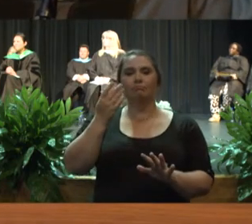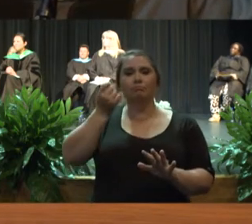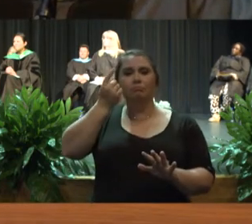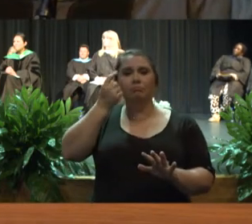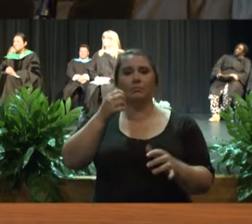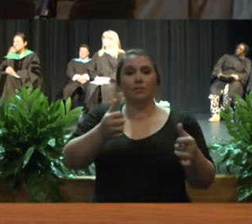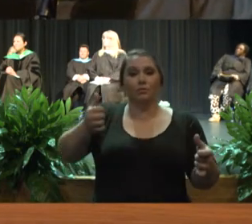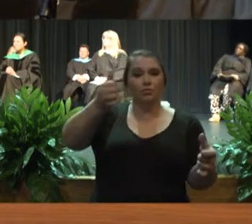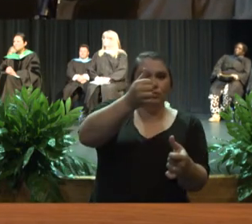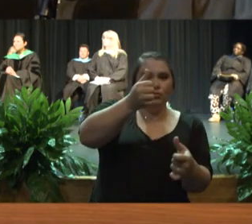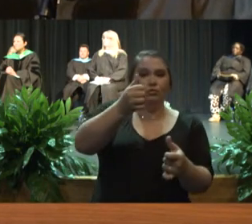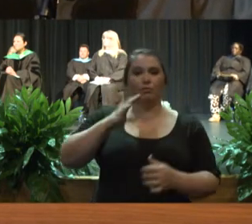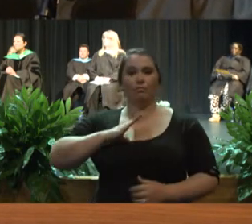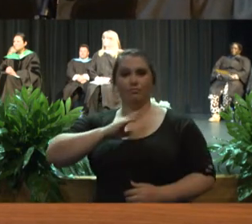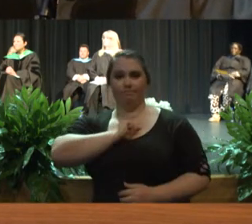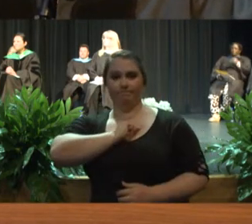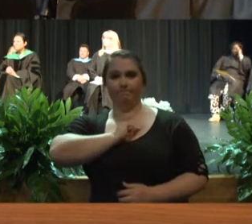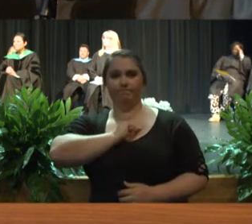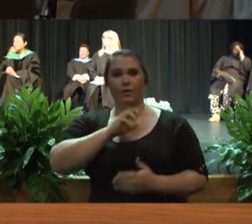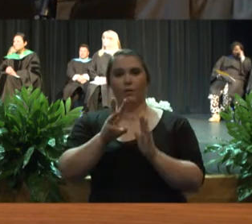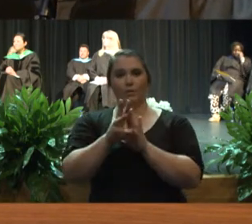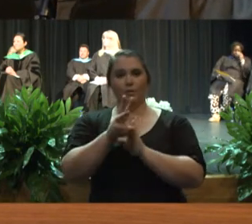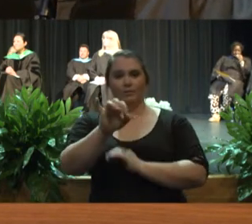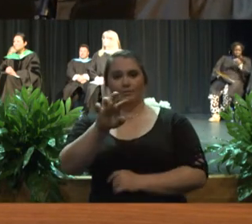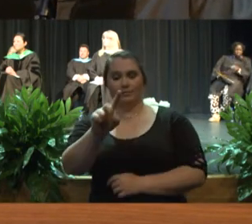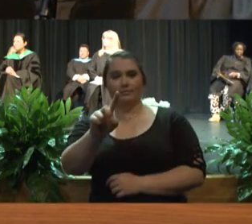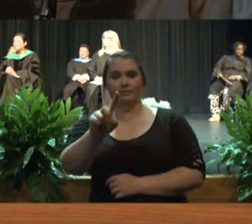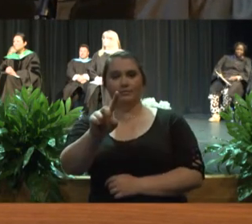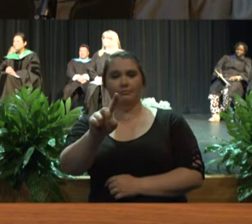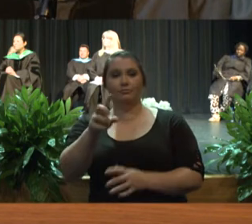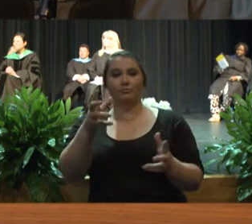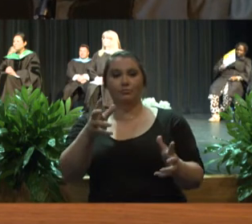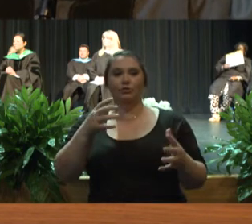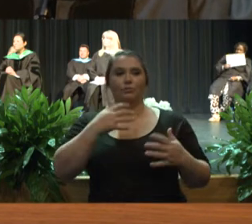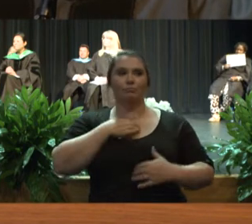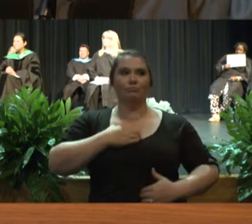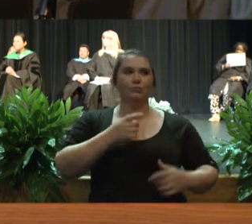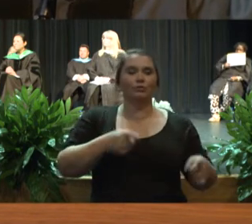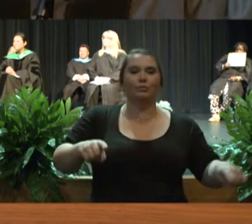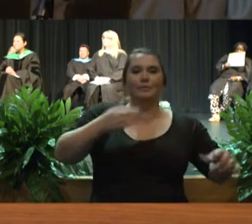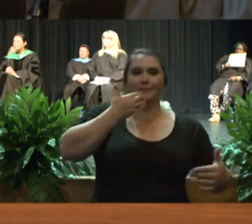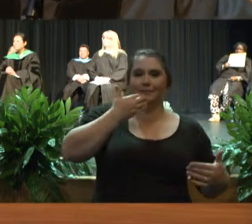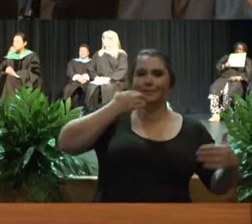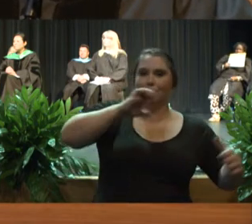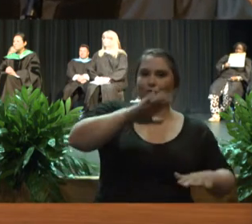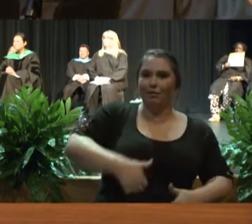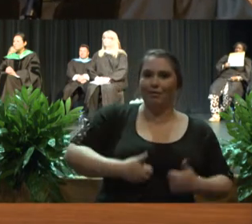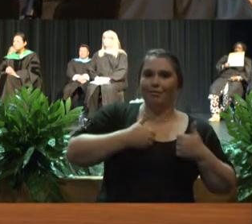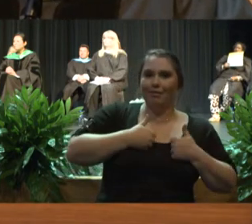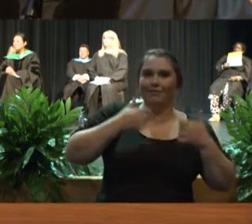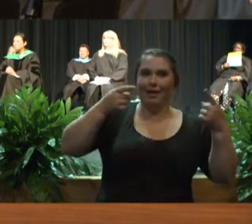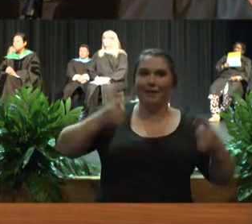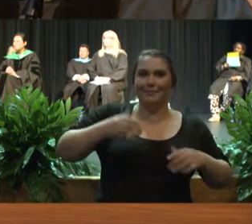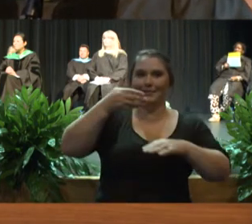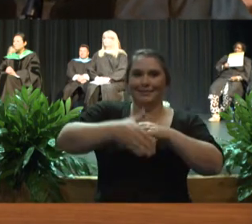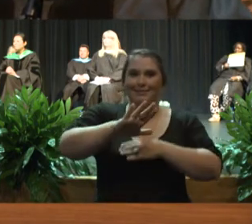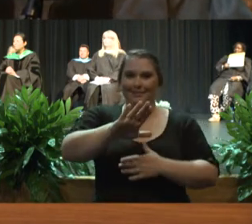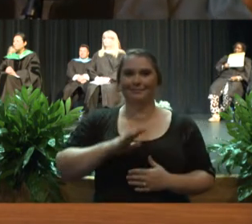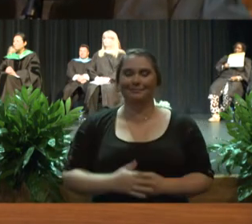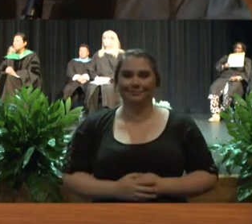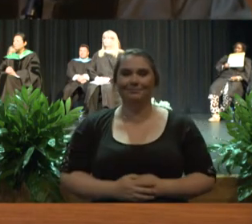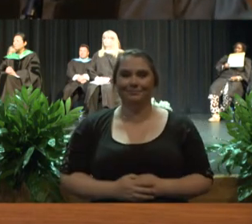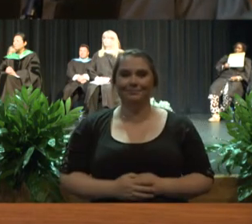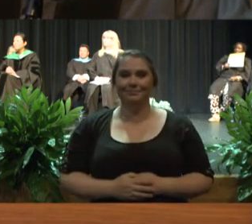administration and the Board of Trustees of the Waco Independent School District wish you well in the next chapter of your